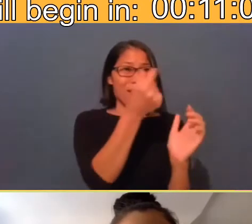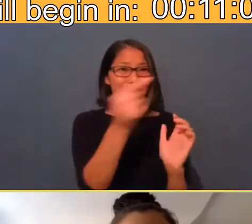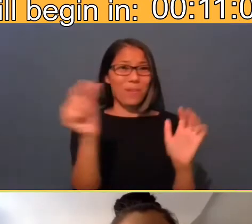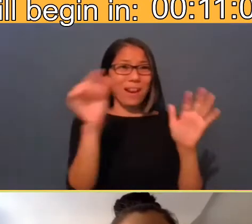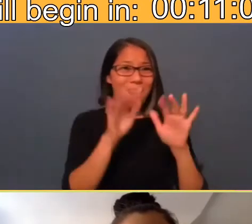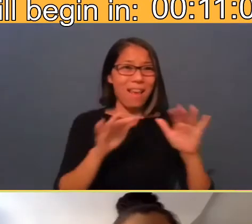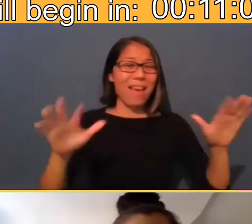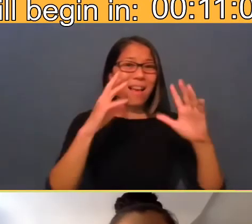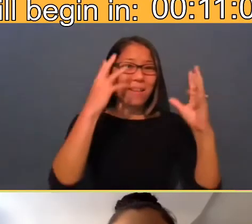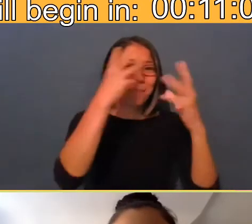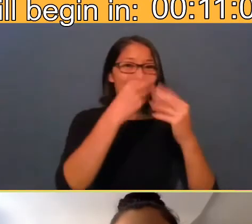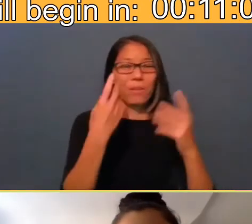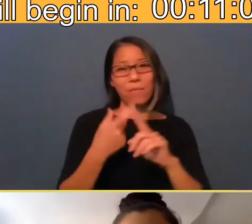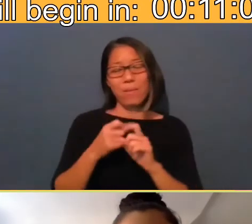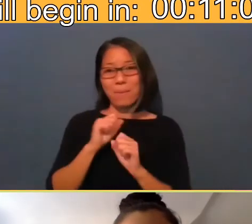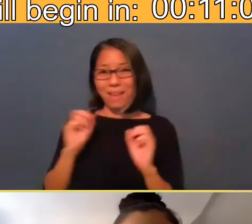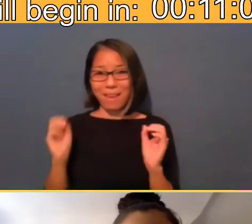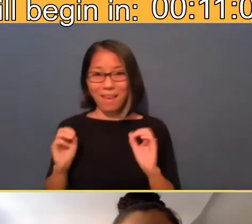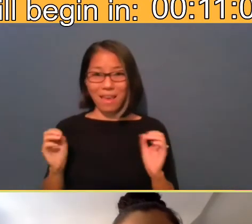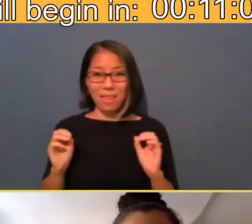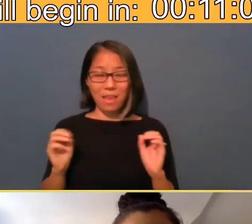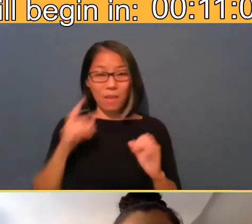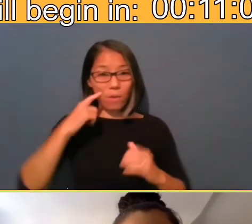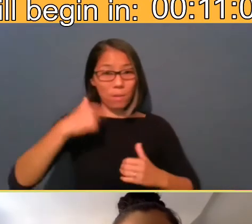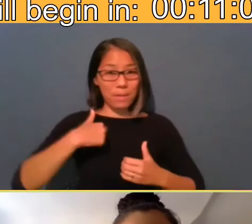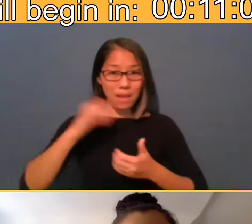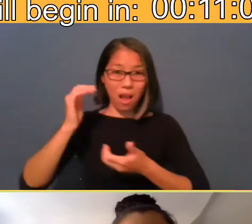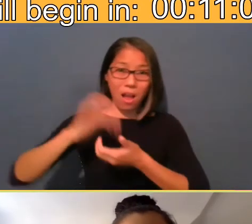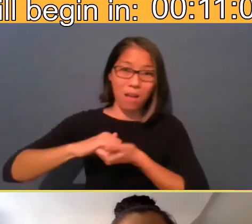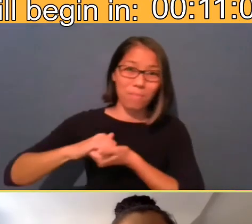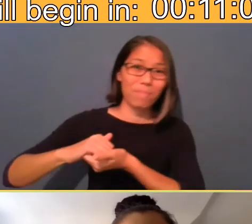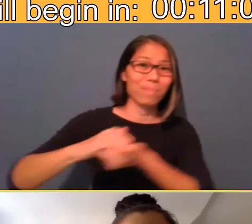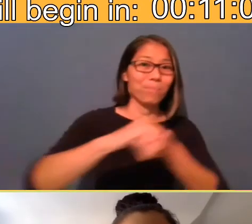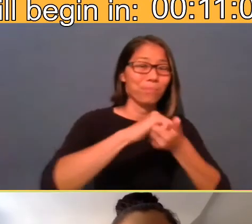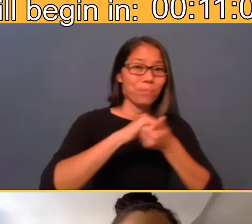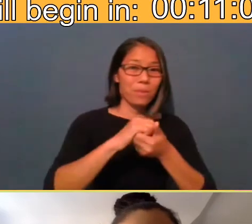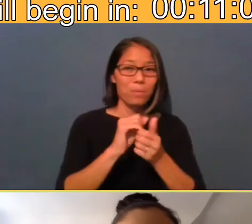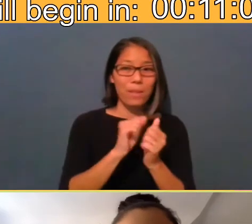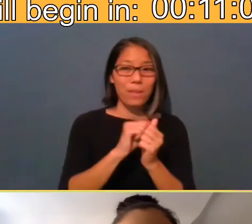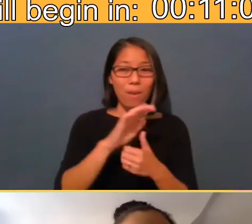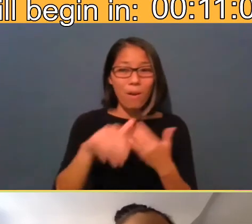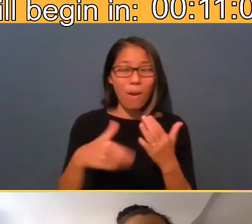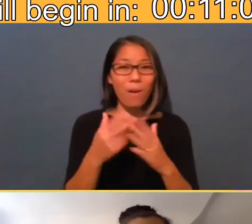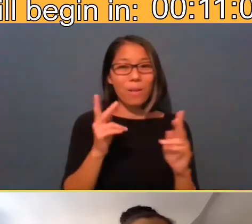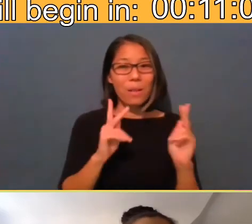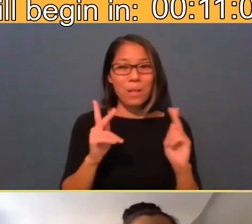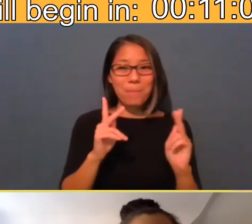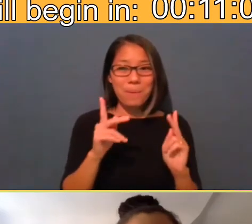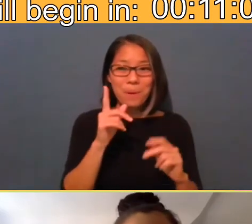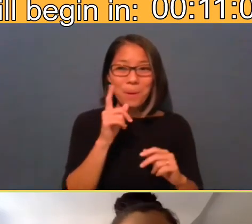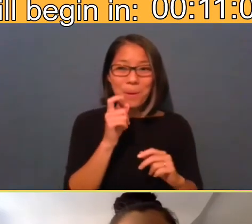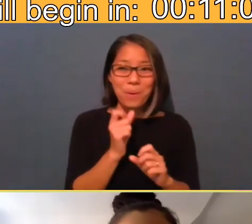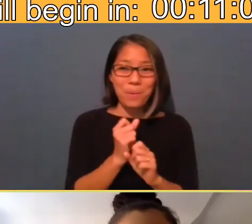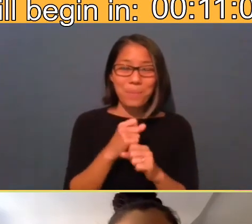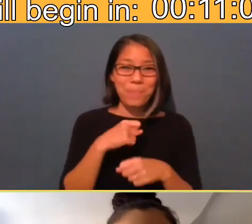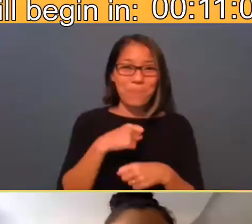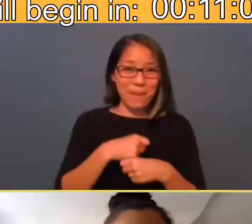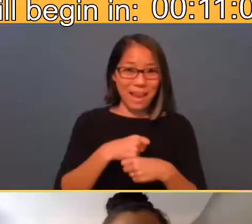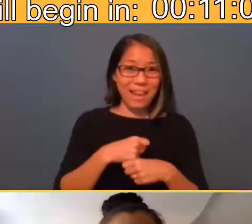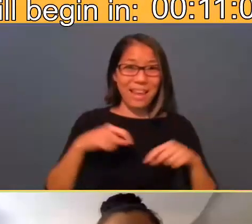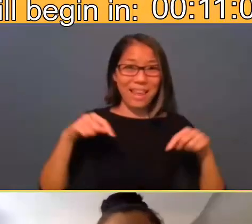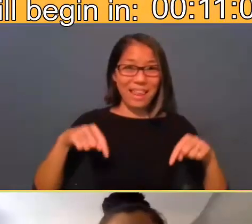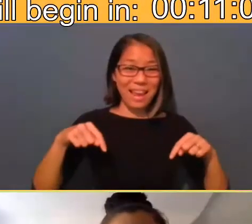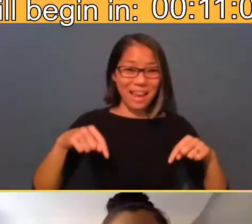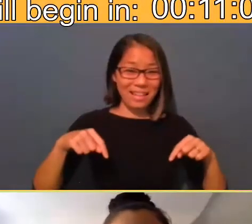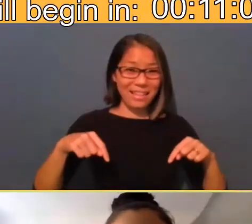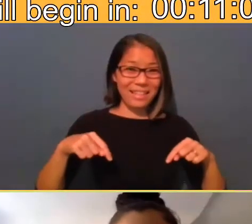when I was collaborating with all of the people who made this piece, I said, well, instead of going to film a beautiful garden or some